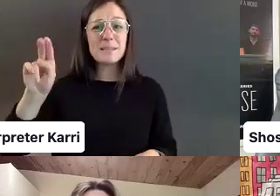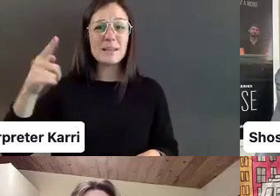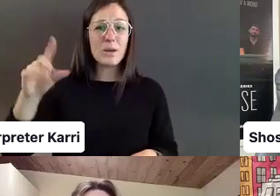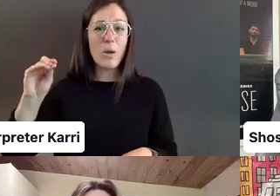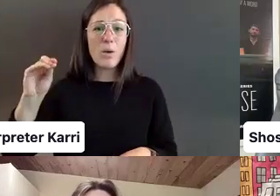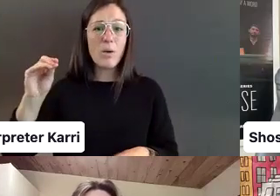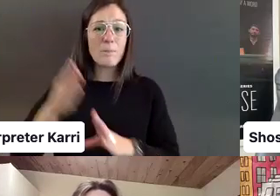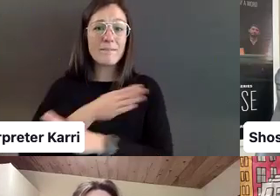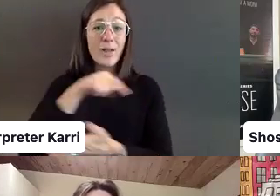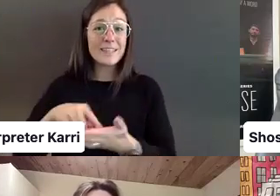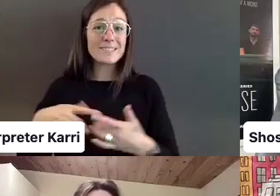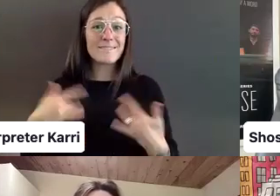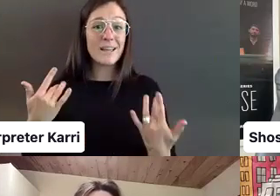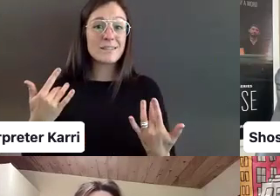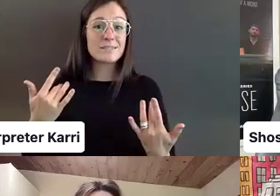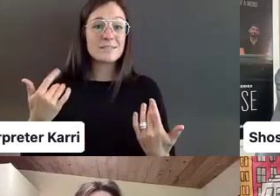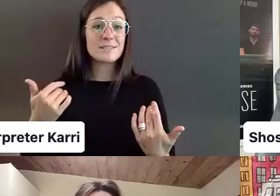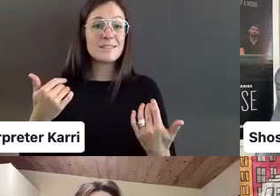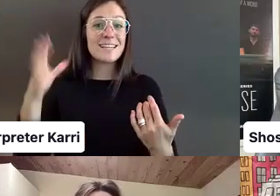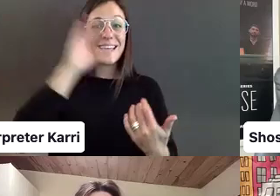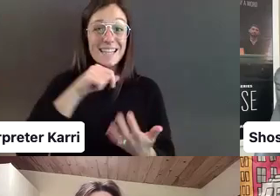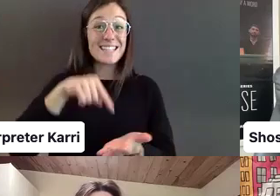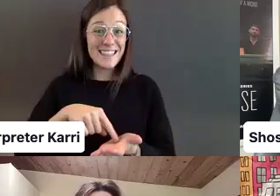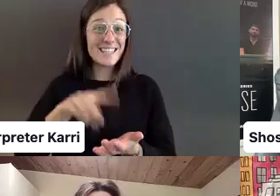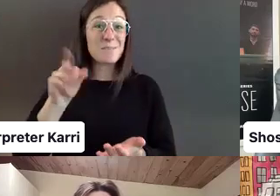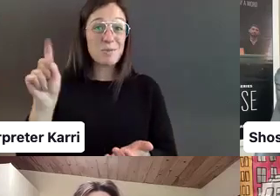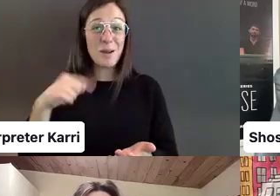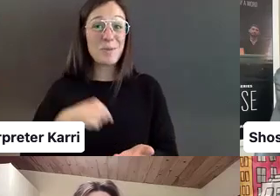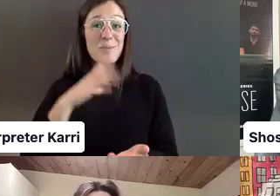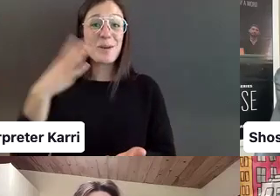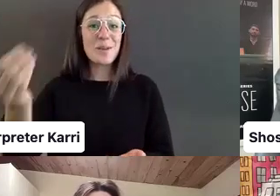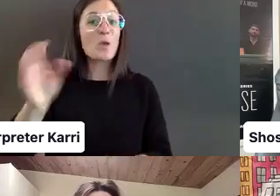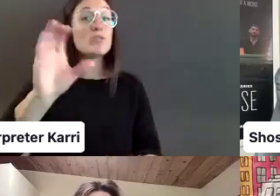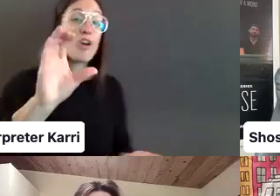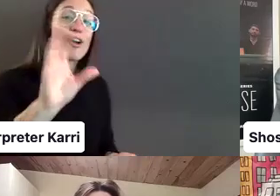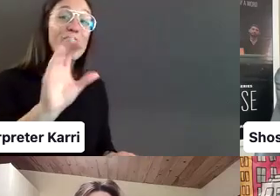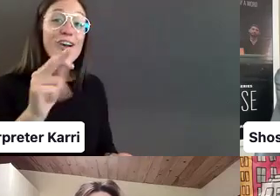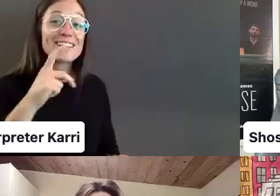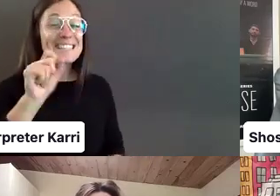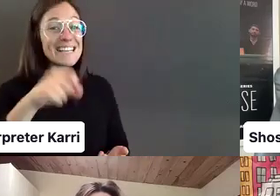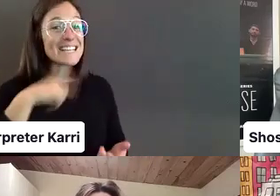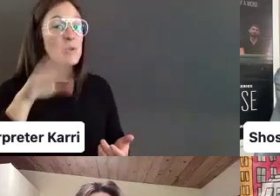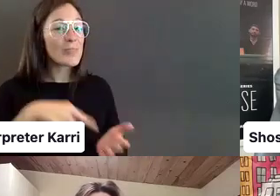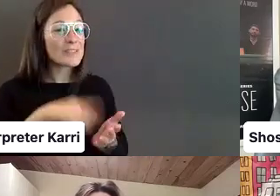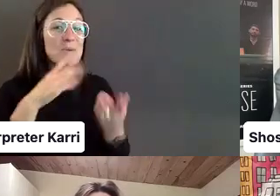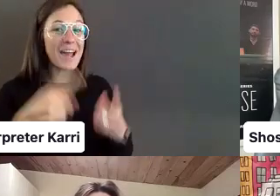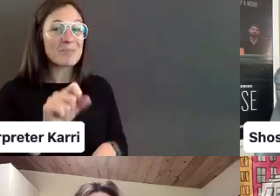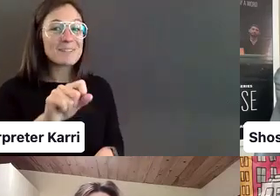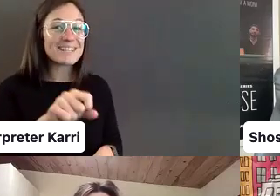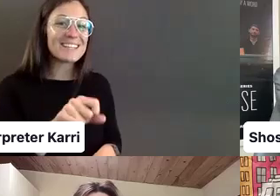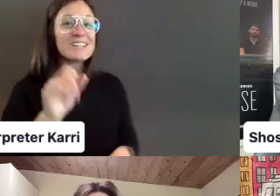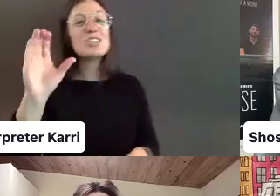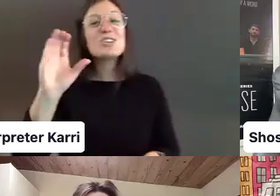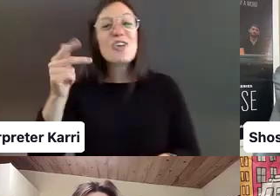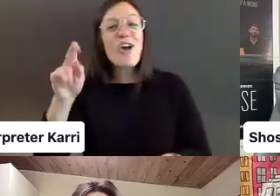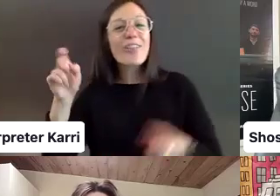this event, guessing that this was the direction we'd end up? Oh, I knew, Yes. I knew this was happening. I Yes. can Charlie was prepared. banking